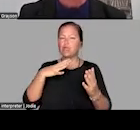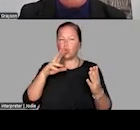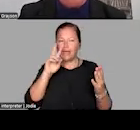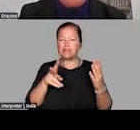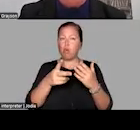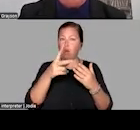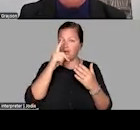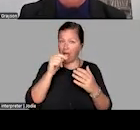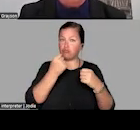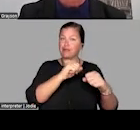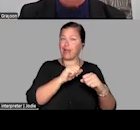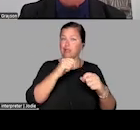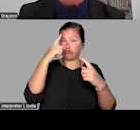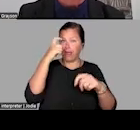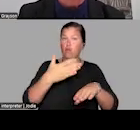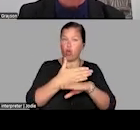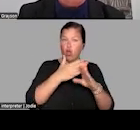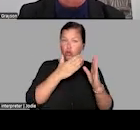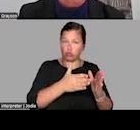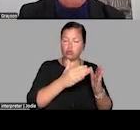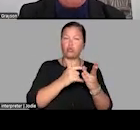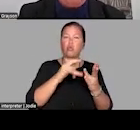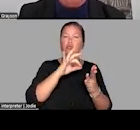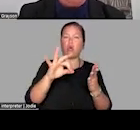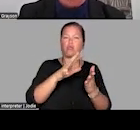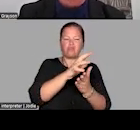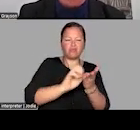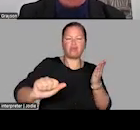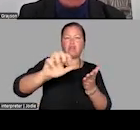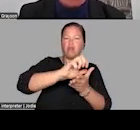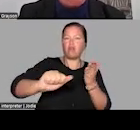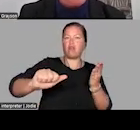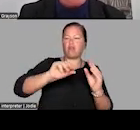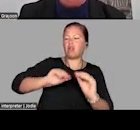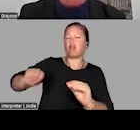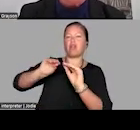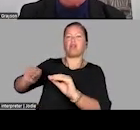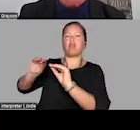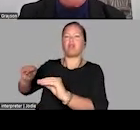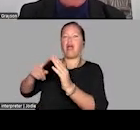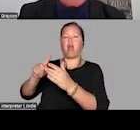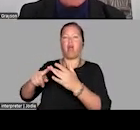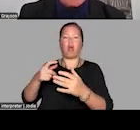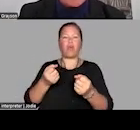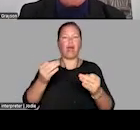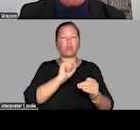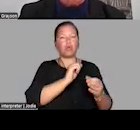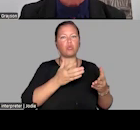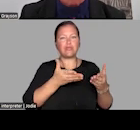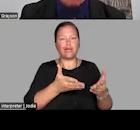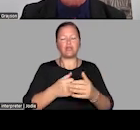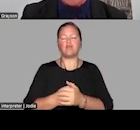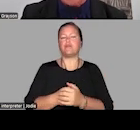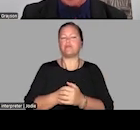to protect creative works so that they can't be scraped for training without consent. Whilst the actions